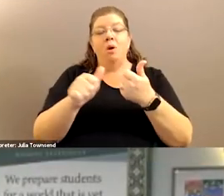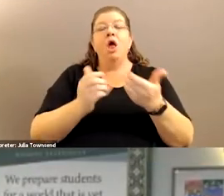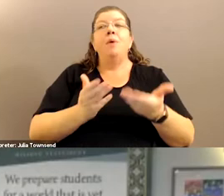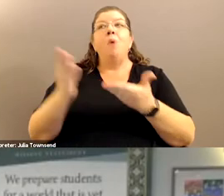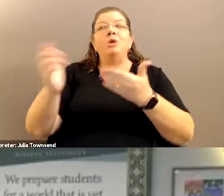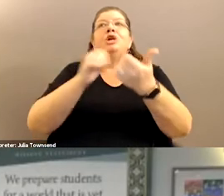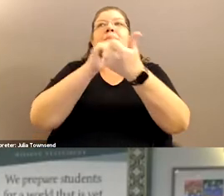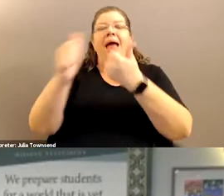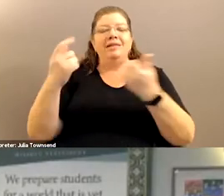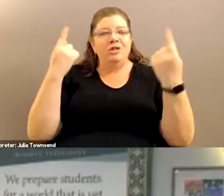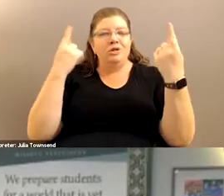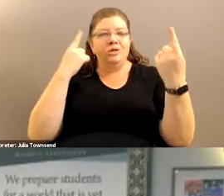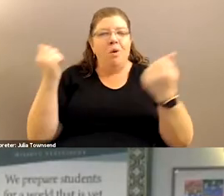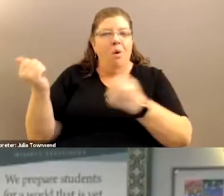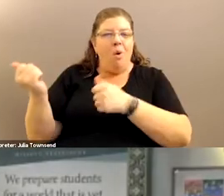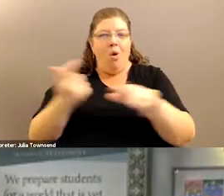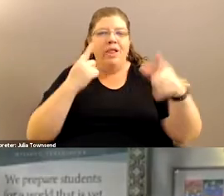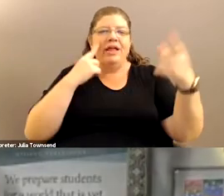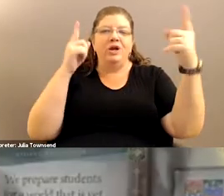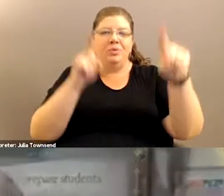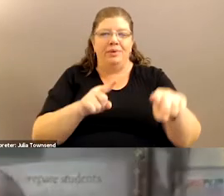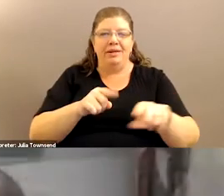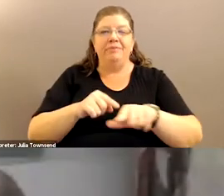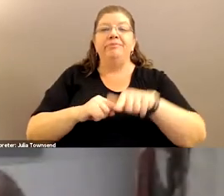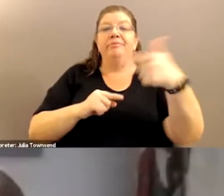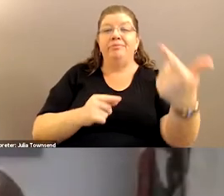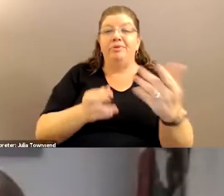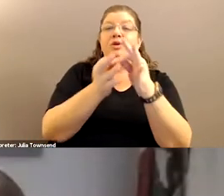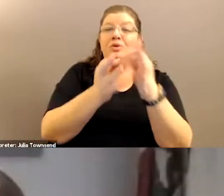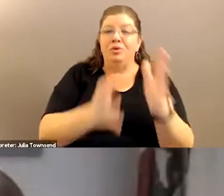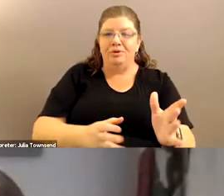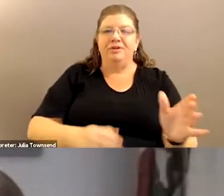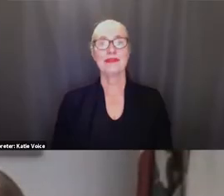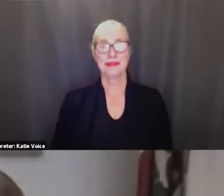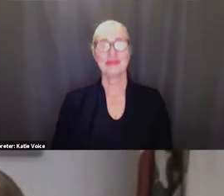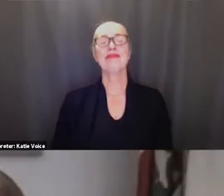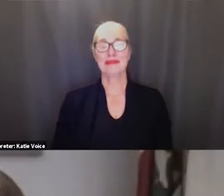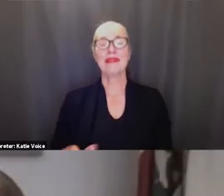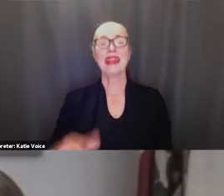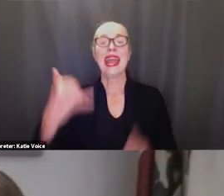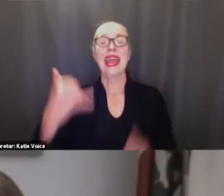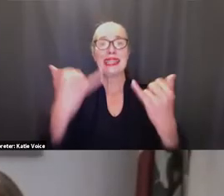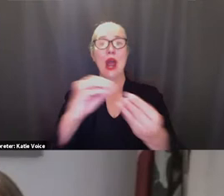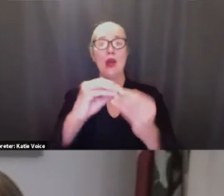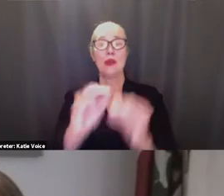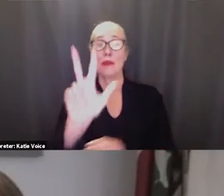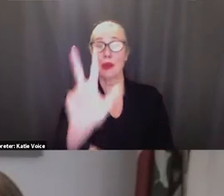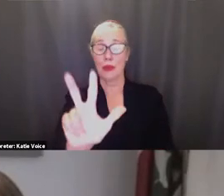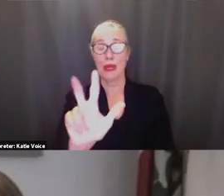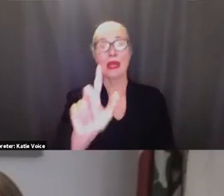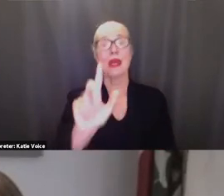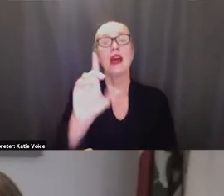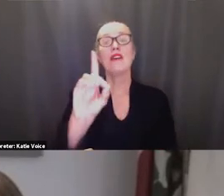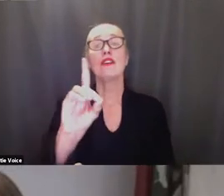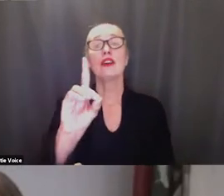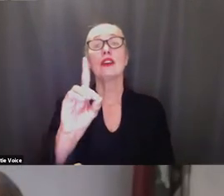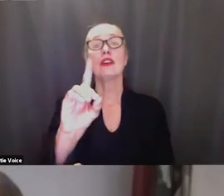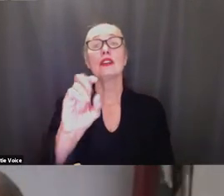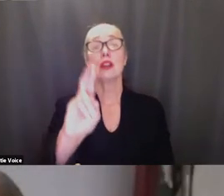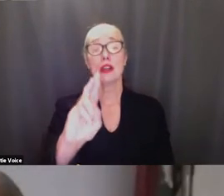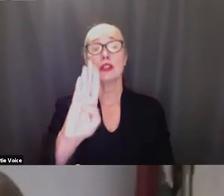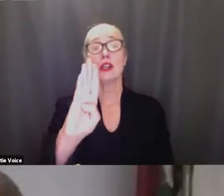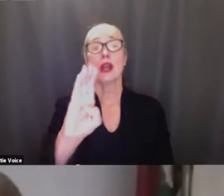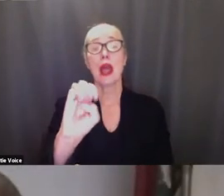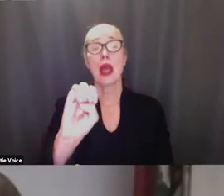unanimously on to number three is this you also dr beckio this is the third agenda action item the